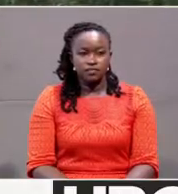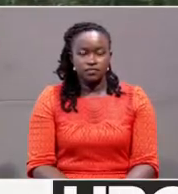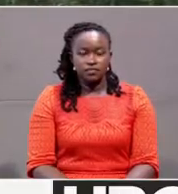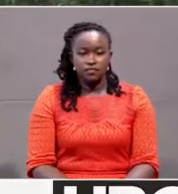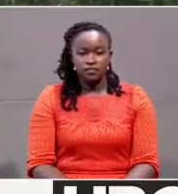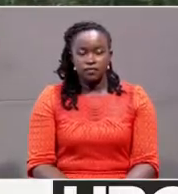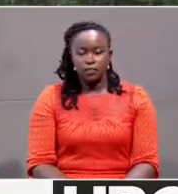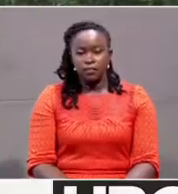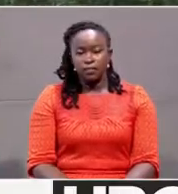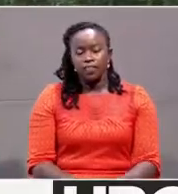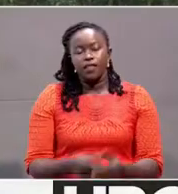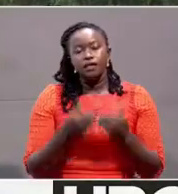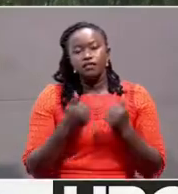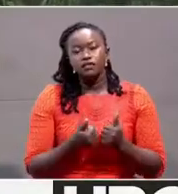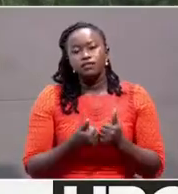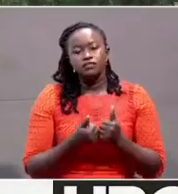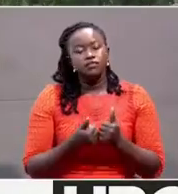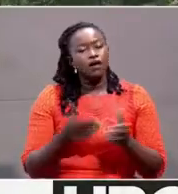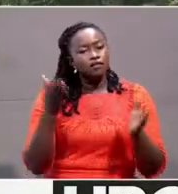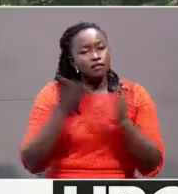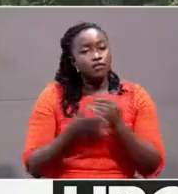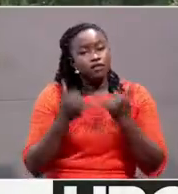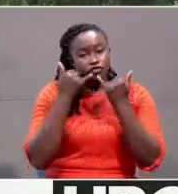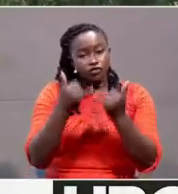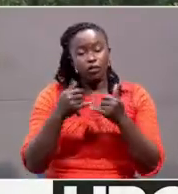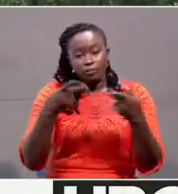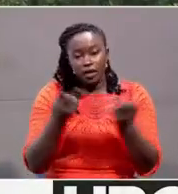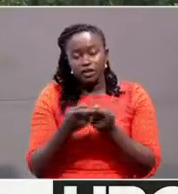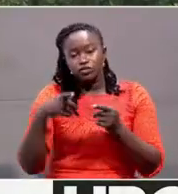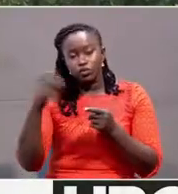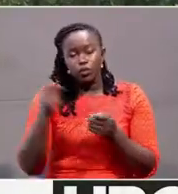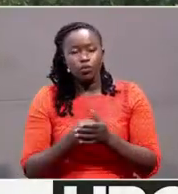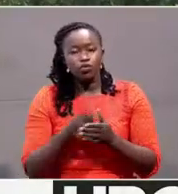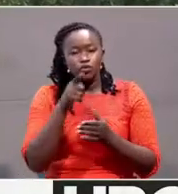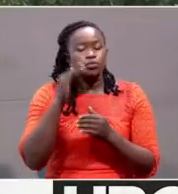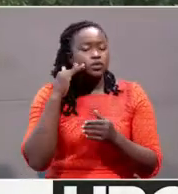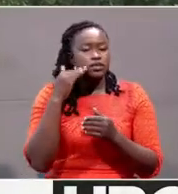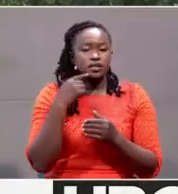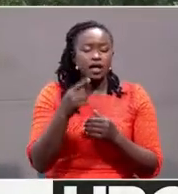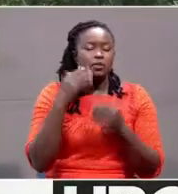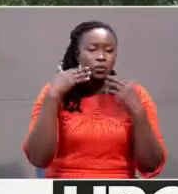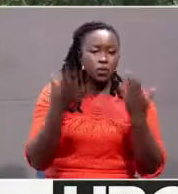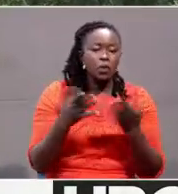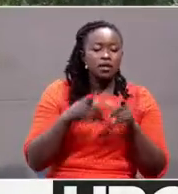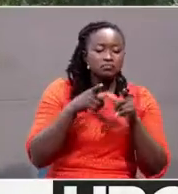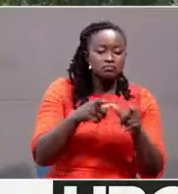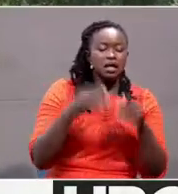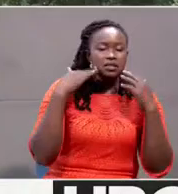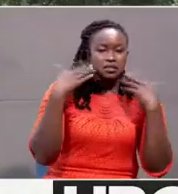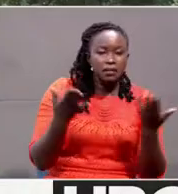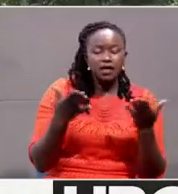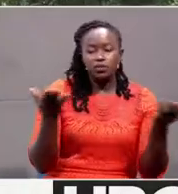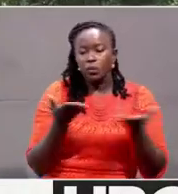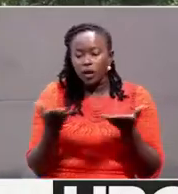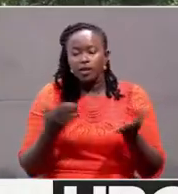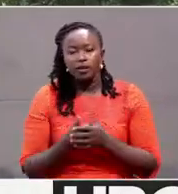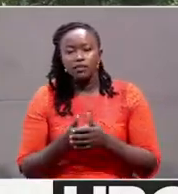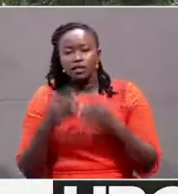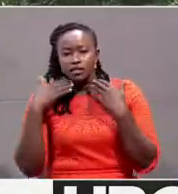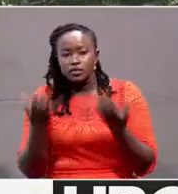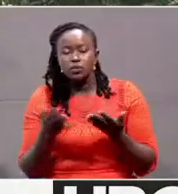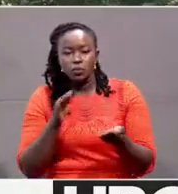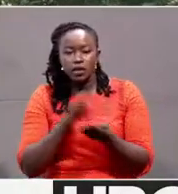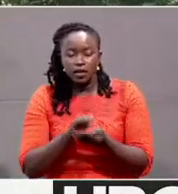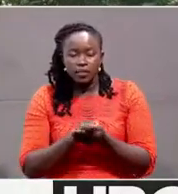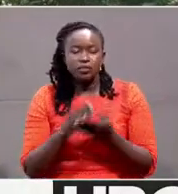Failo ba kubulide chifo joraga no kanti tomanyi echa ate chapa simanyi obaje chiri ate chikati chiri mukono ate chiri